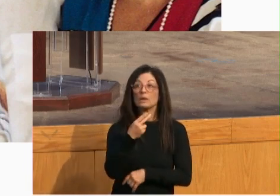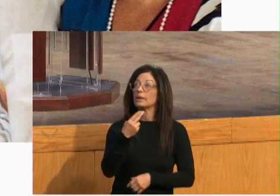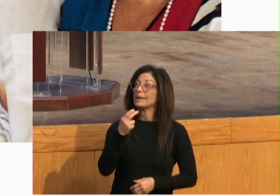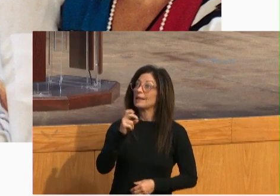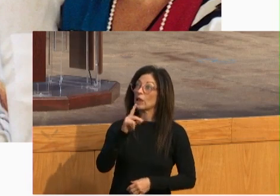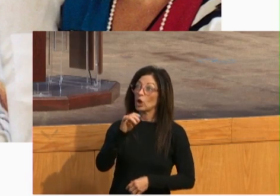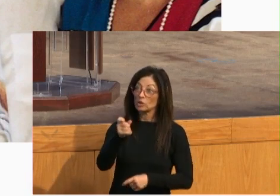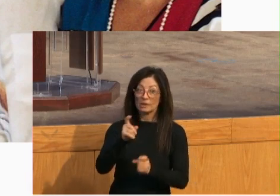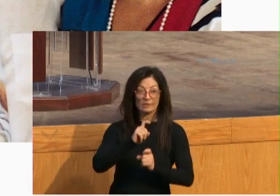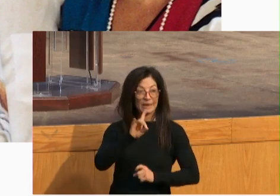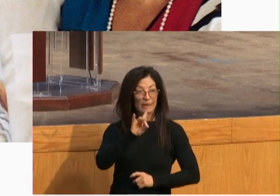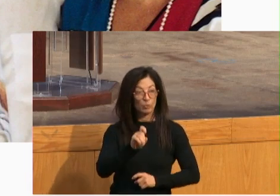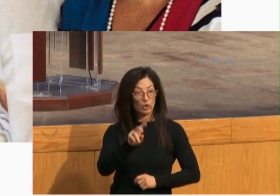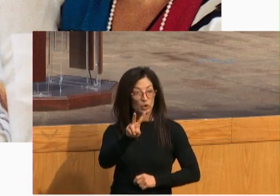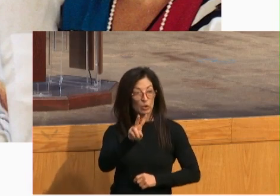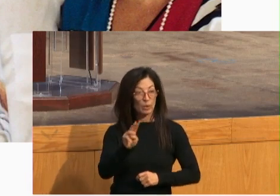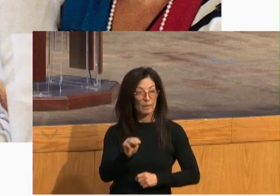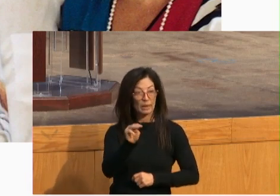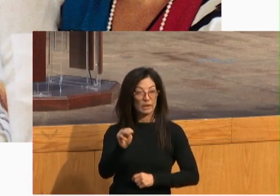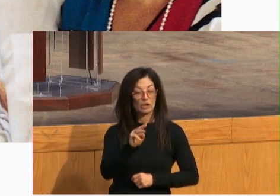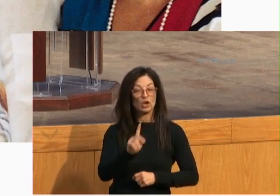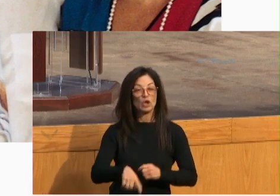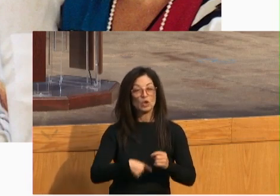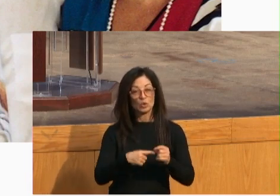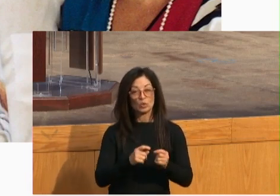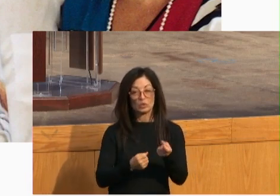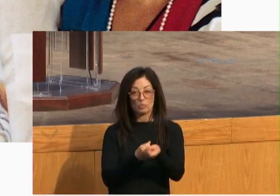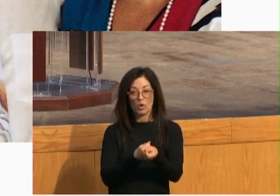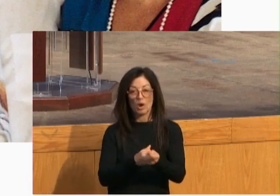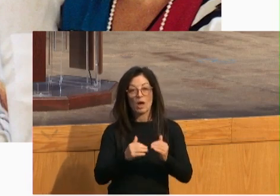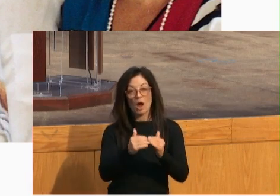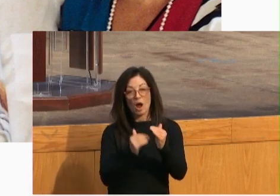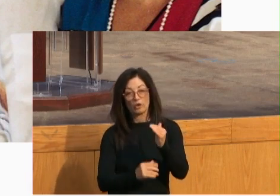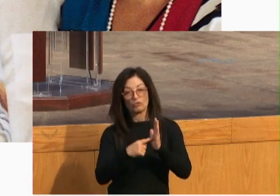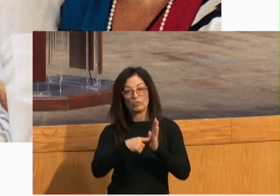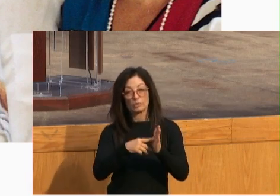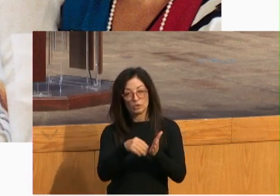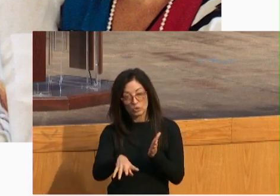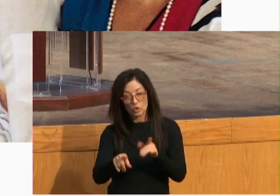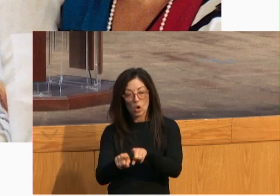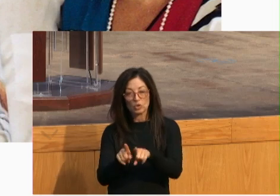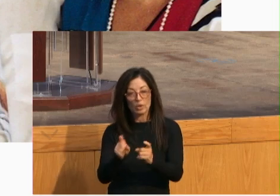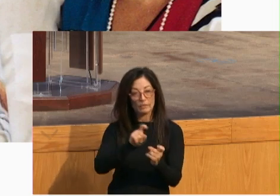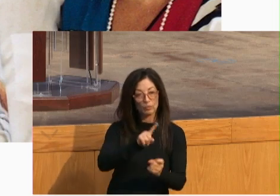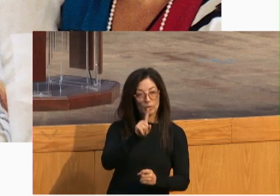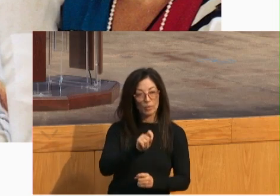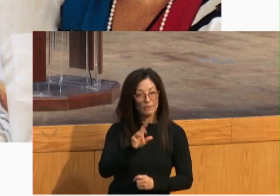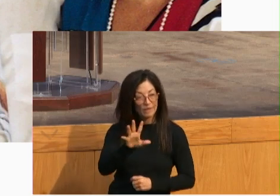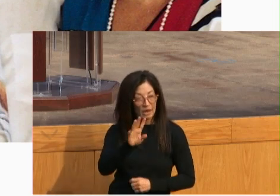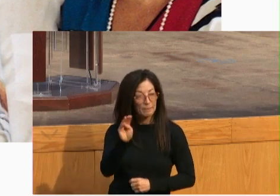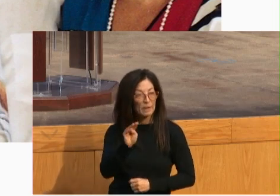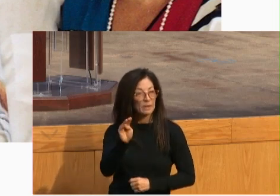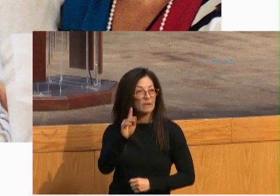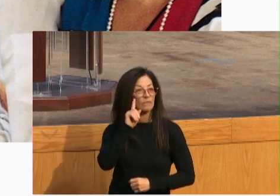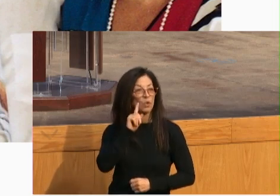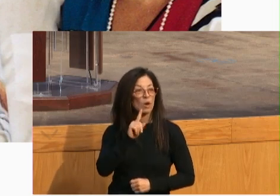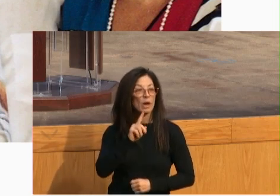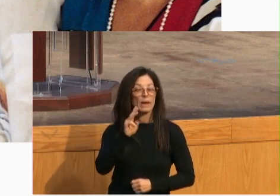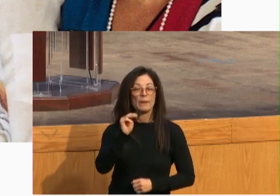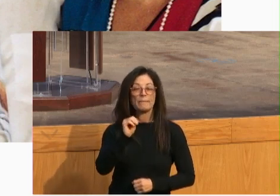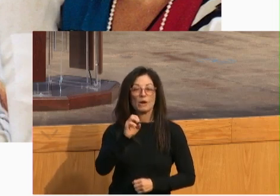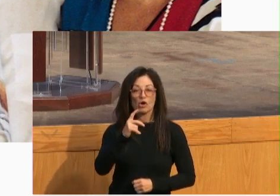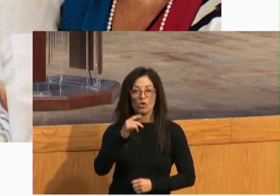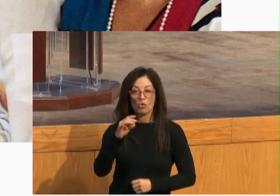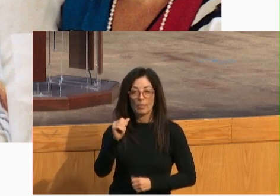$8.2 million to support underrepresented students. They're also giving us $1.5 million for the Maricopa Promise